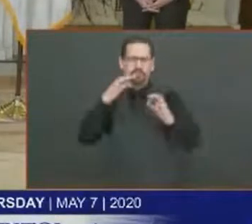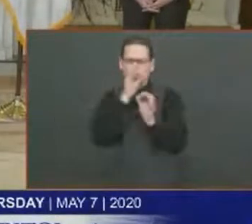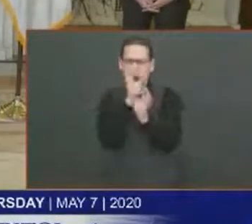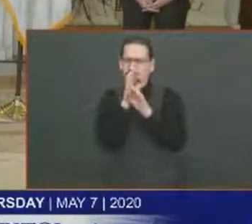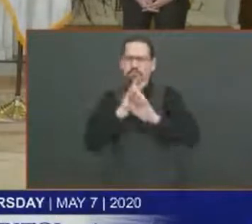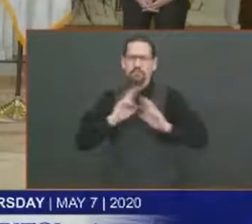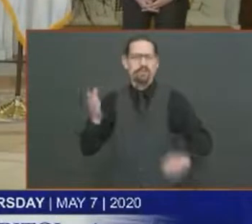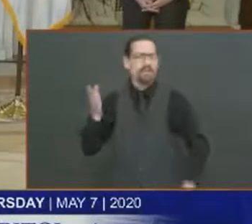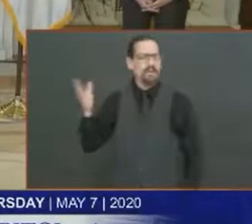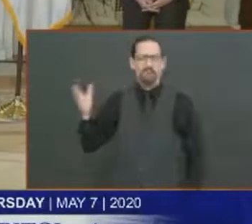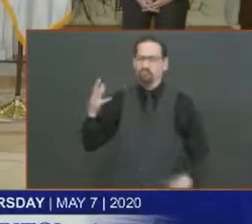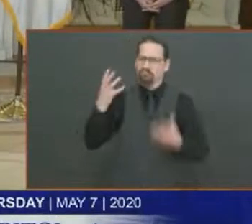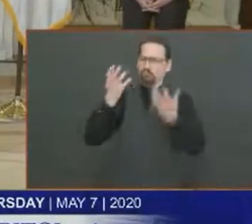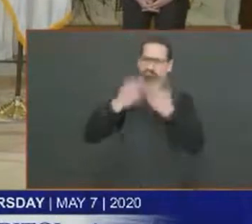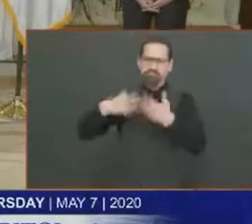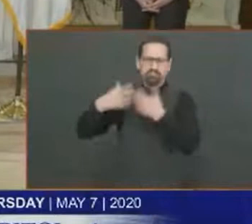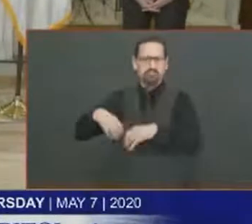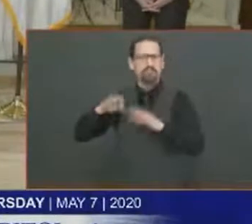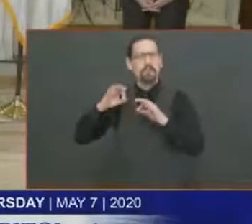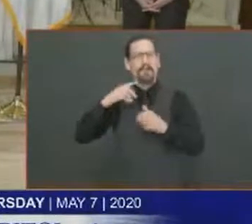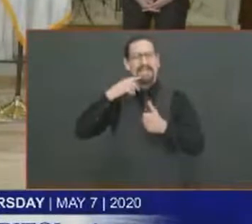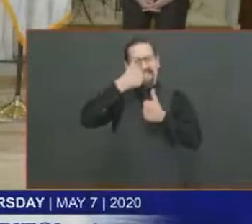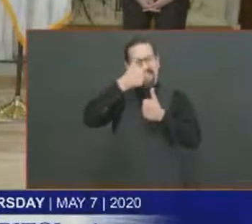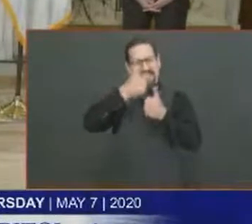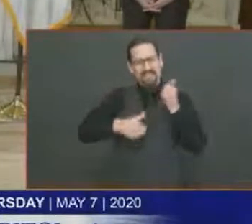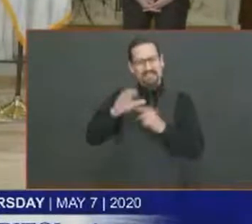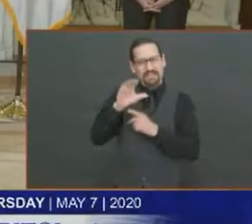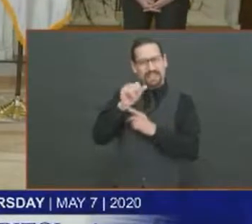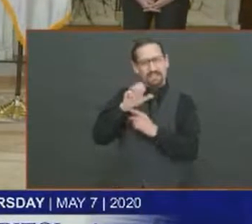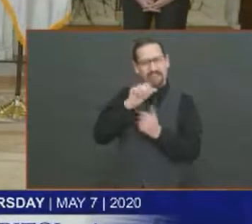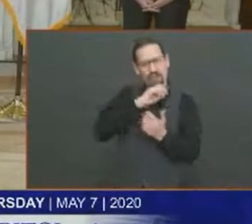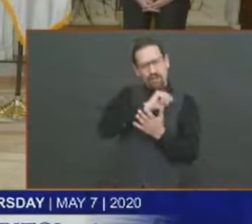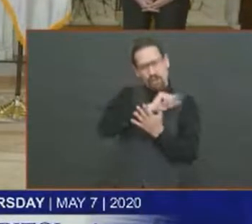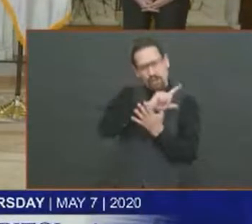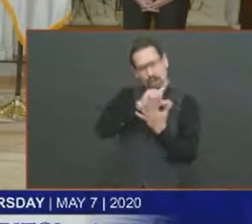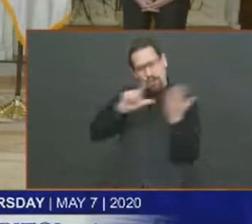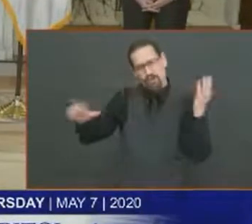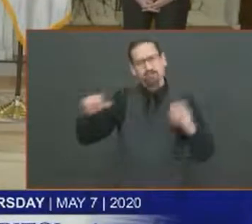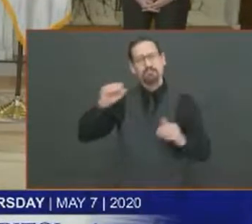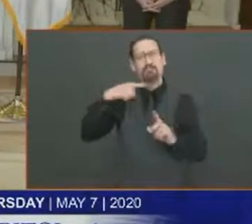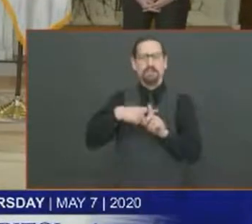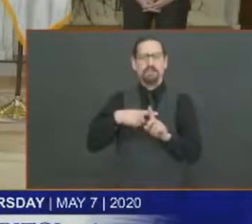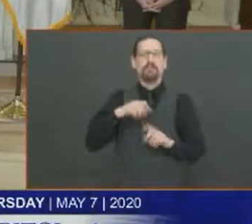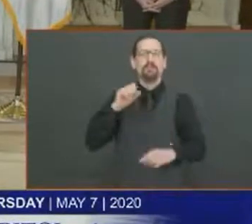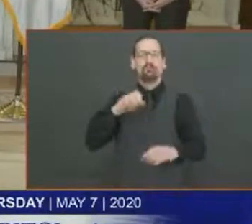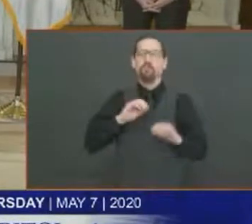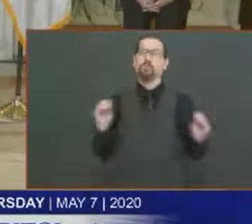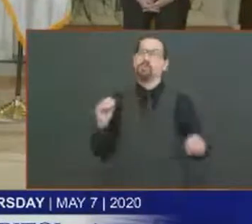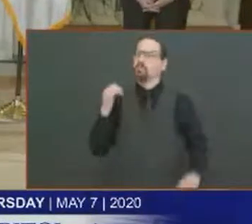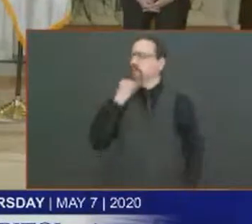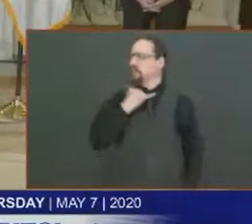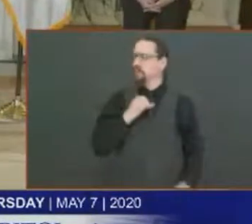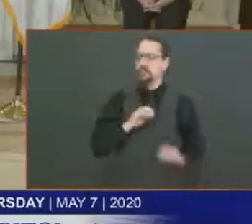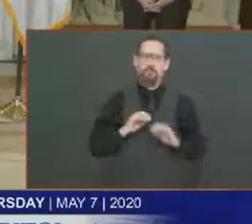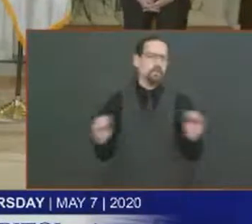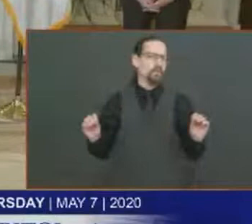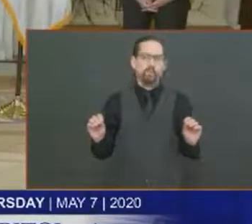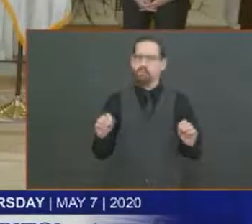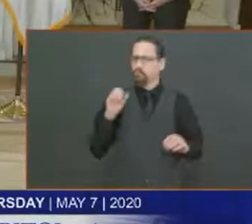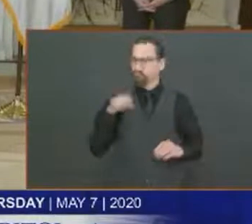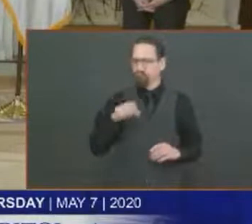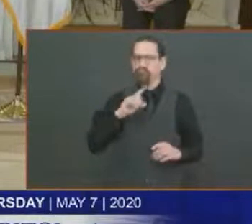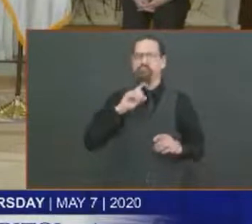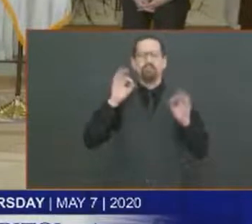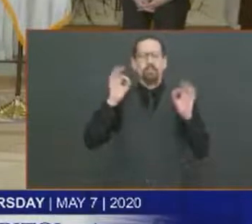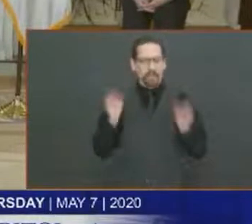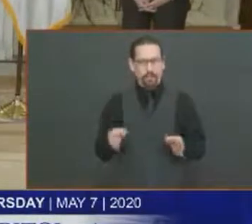and every case that we have is a positive case based on our laboratories' identification